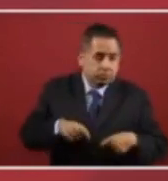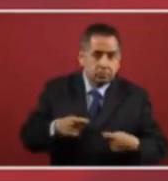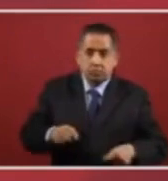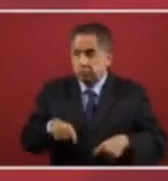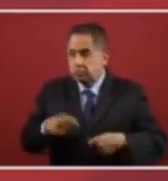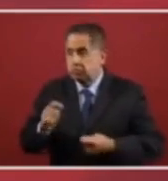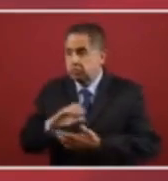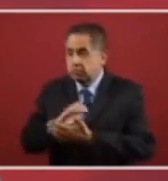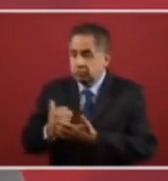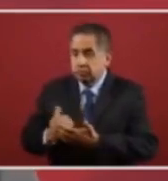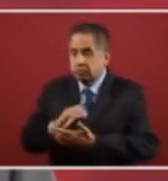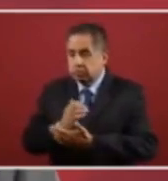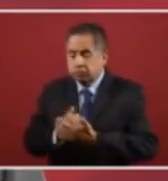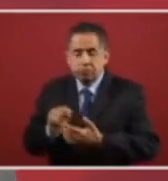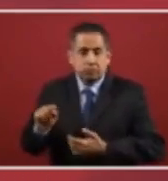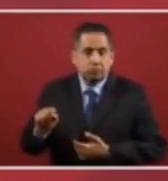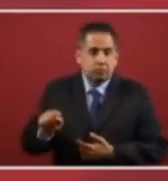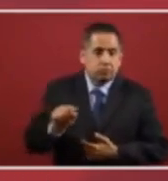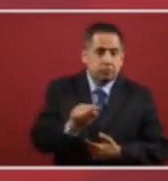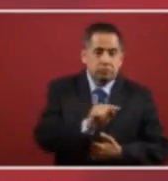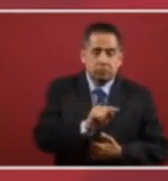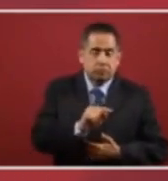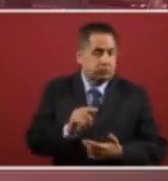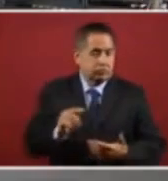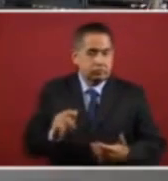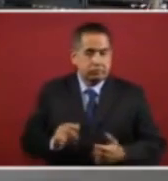to contract